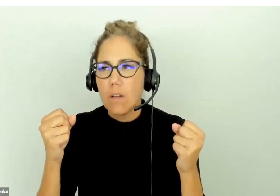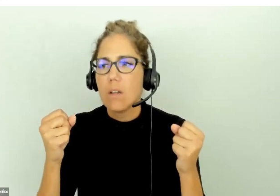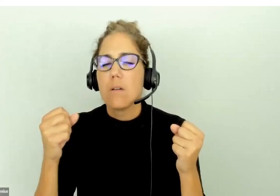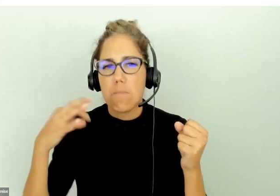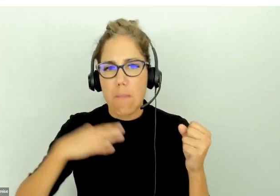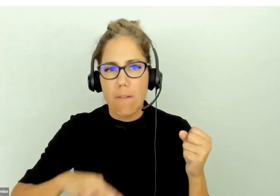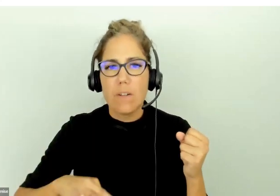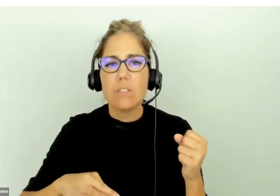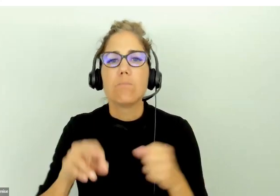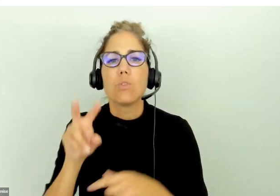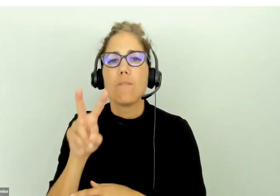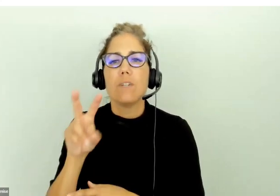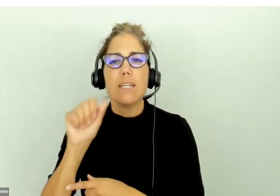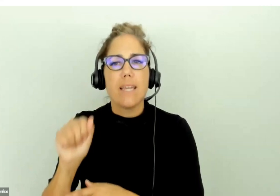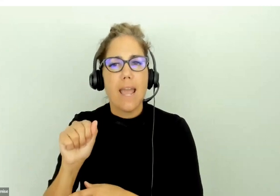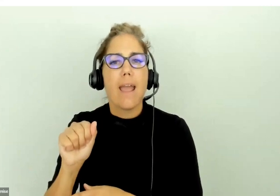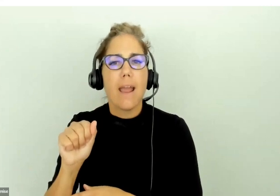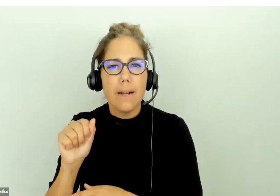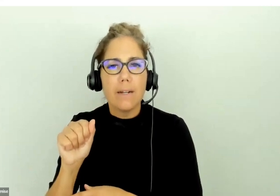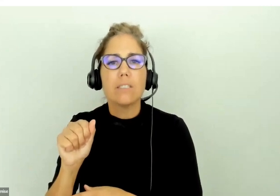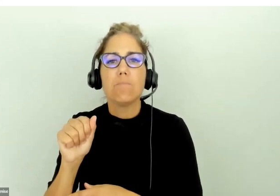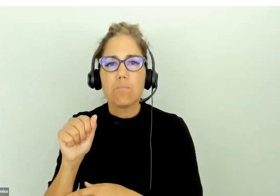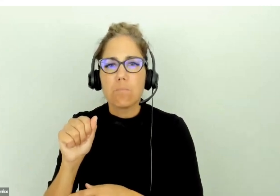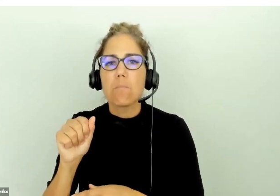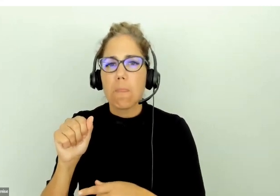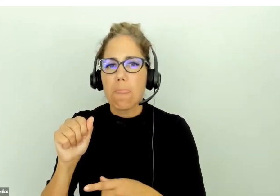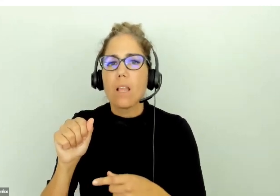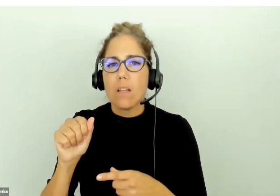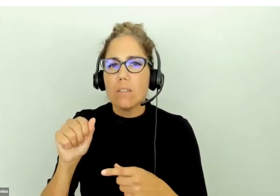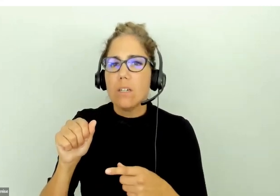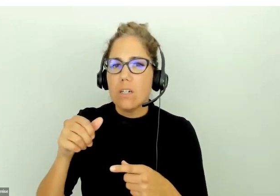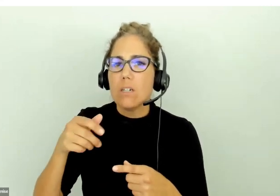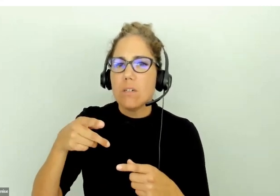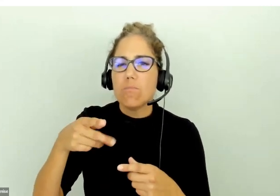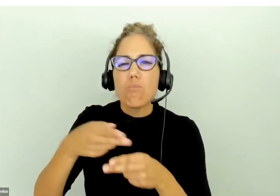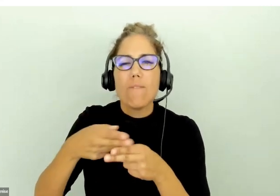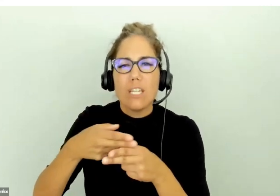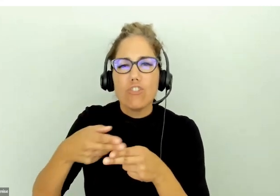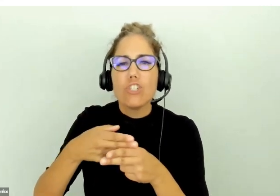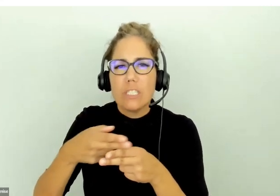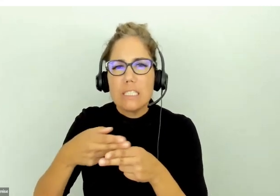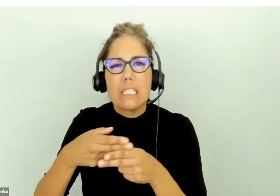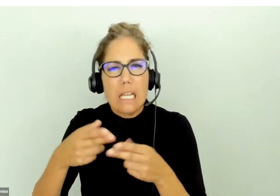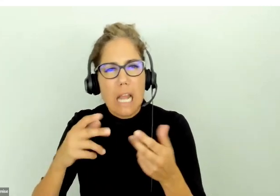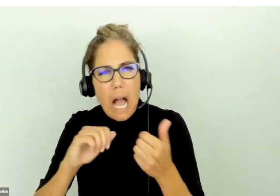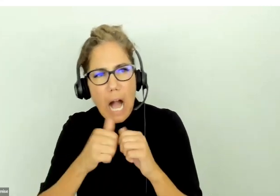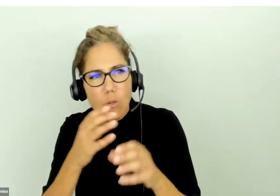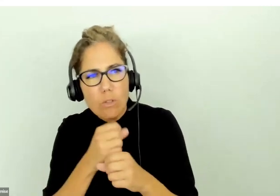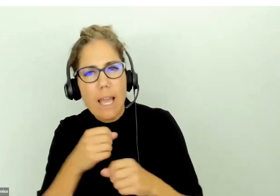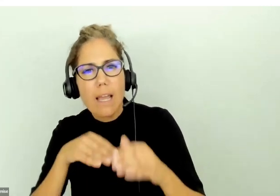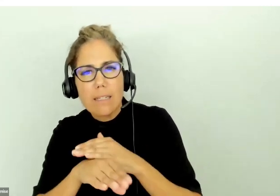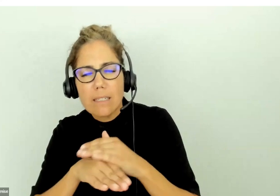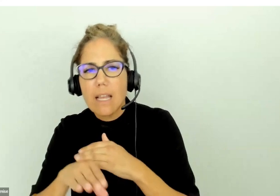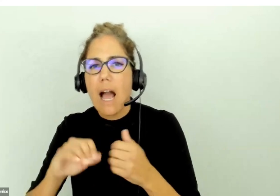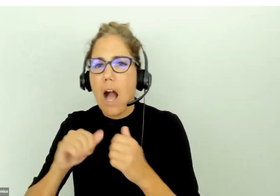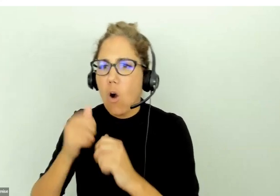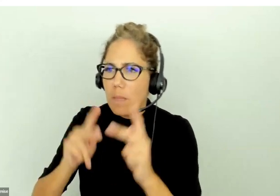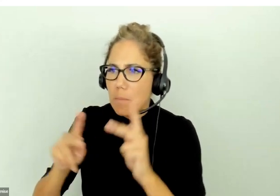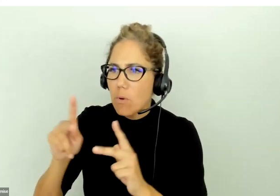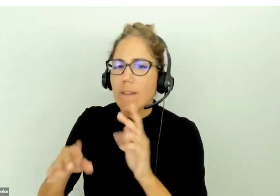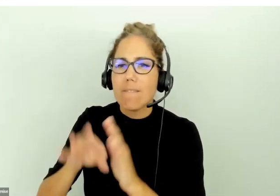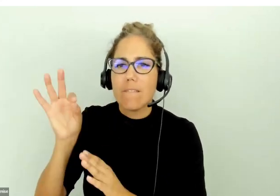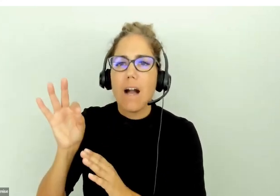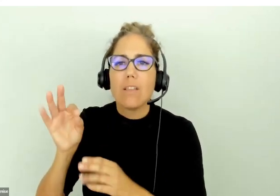provisions, and people need to know how to access these provisions and to keep getting those access to